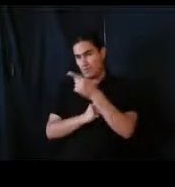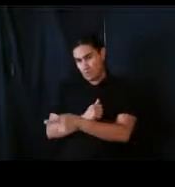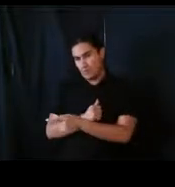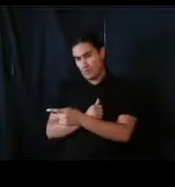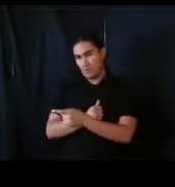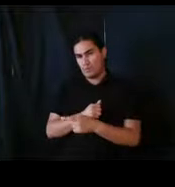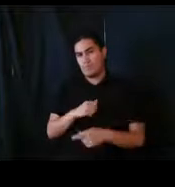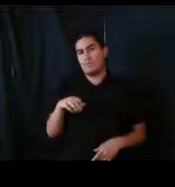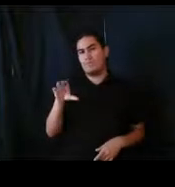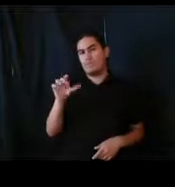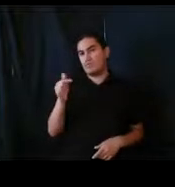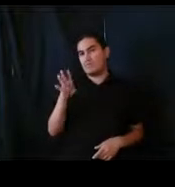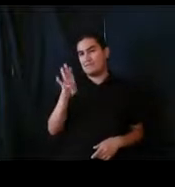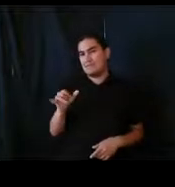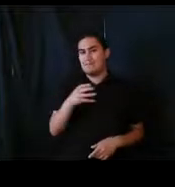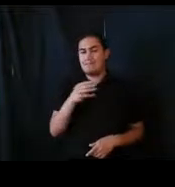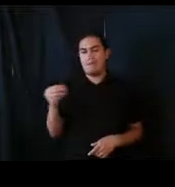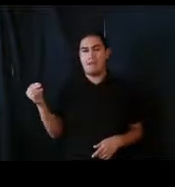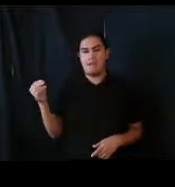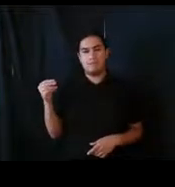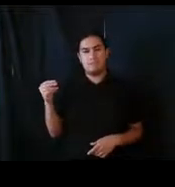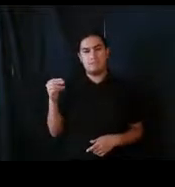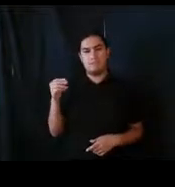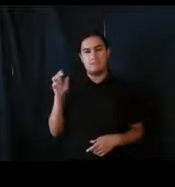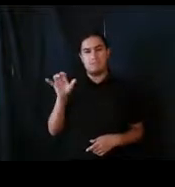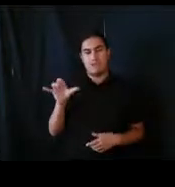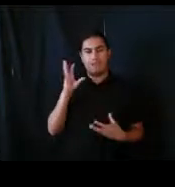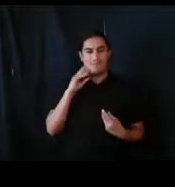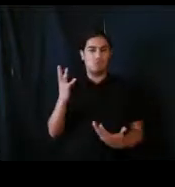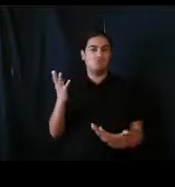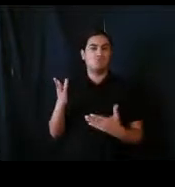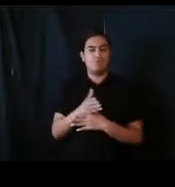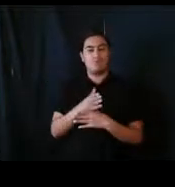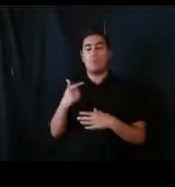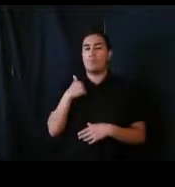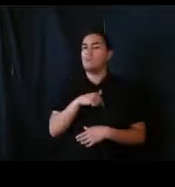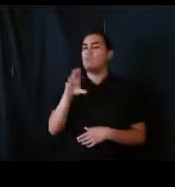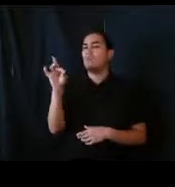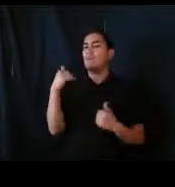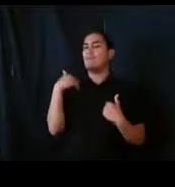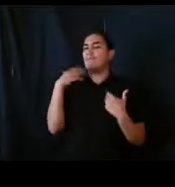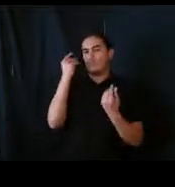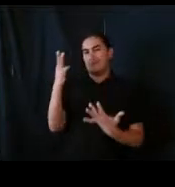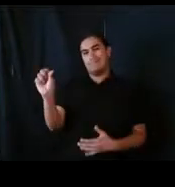grisby and and the commission but um we do have information on that